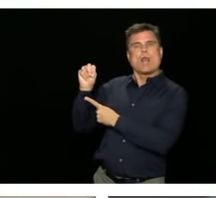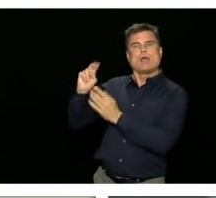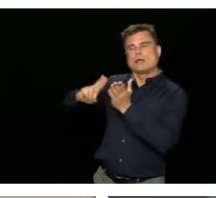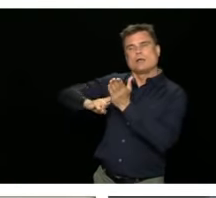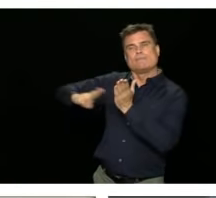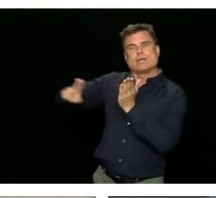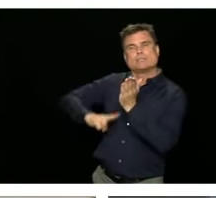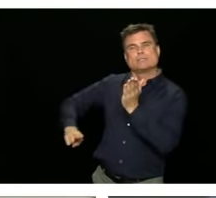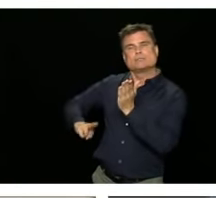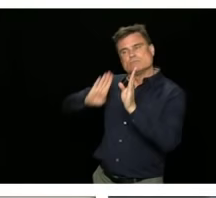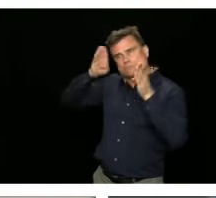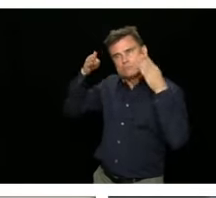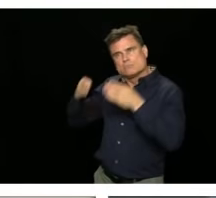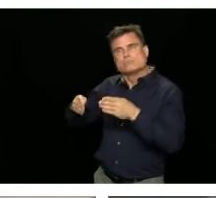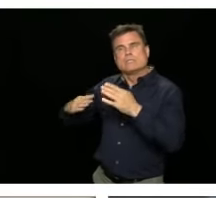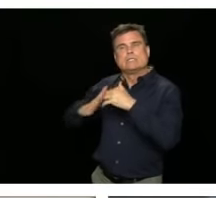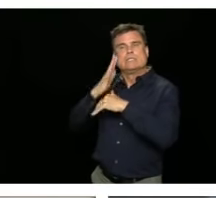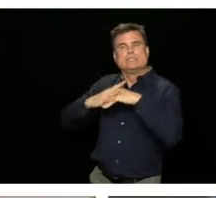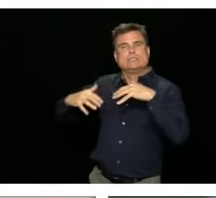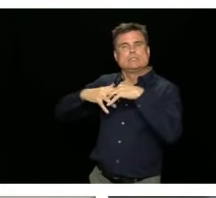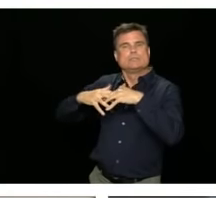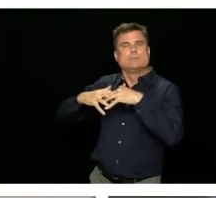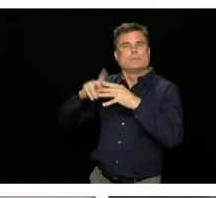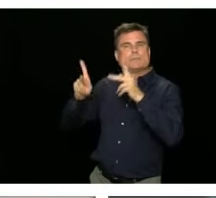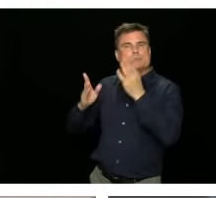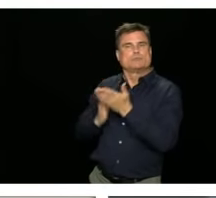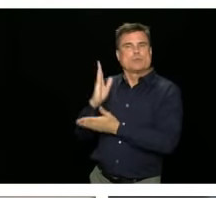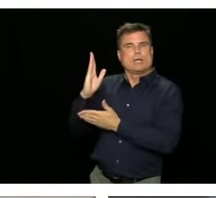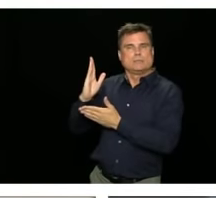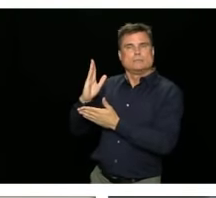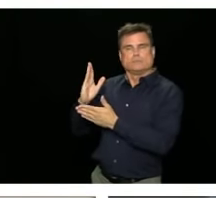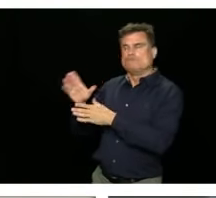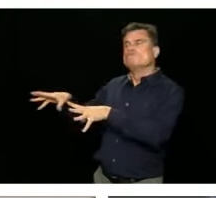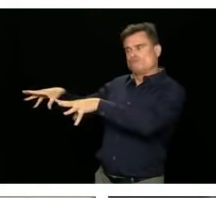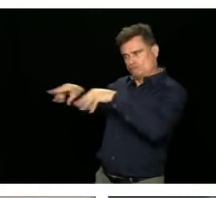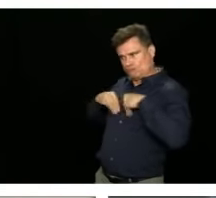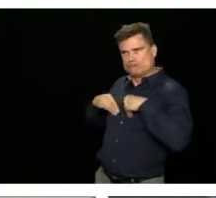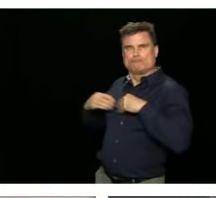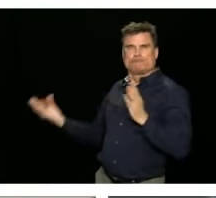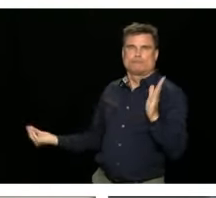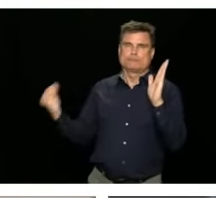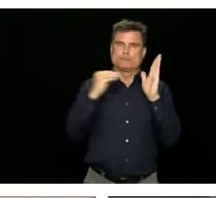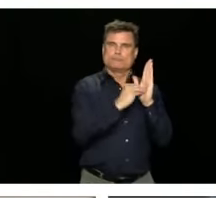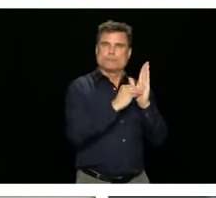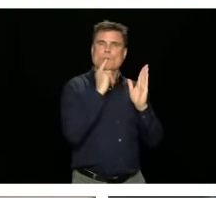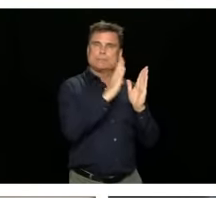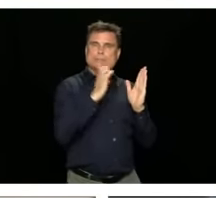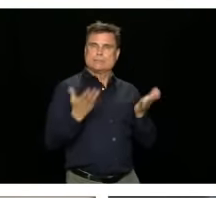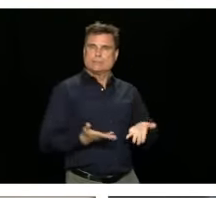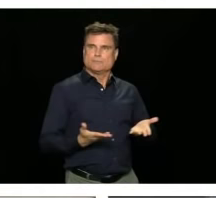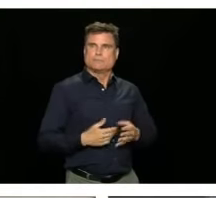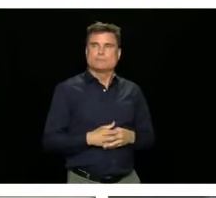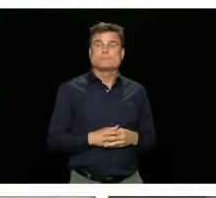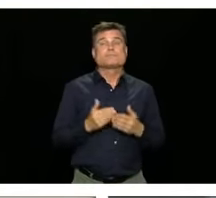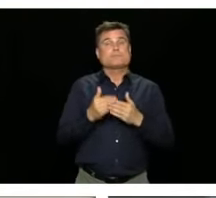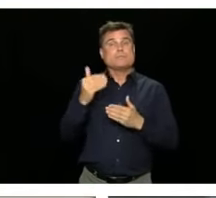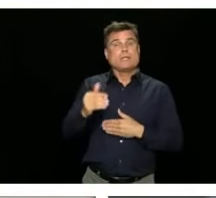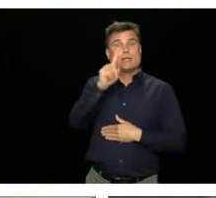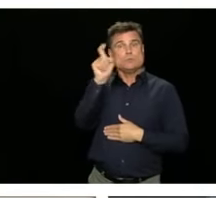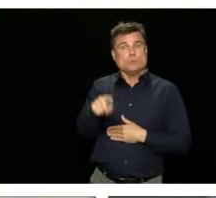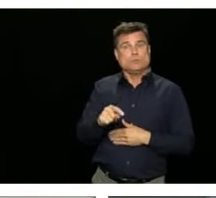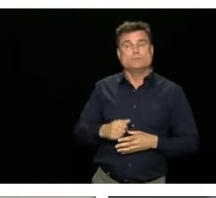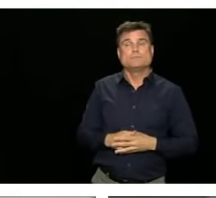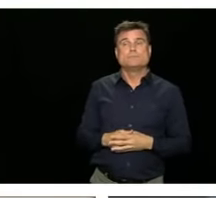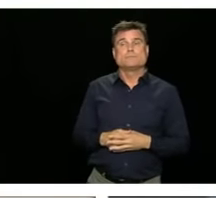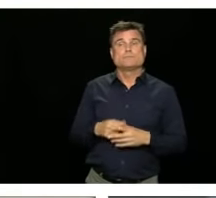remarks. Question number four is received by Corey. And Corey asks, what changes will be